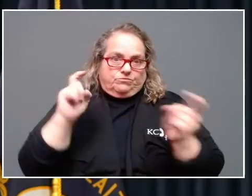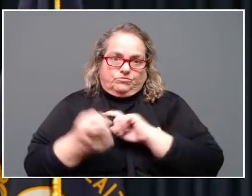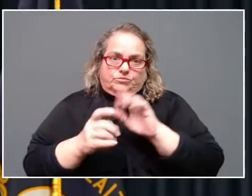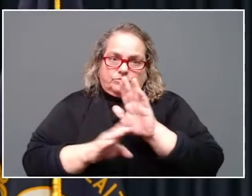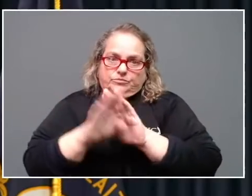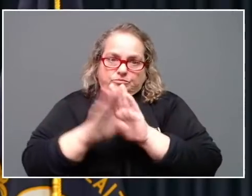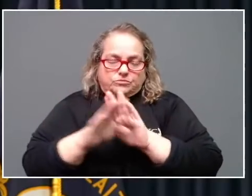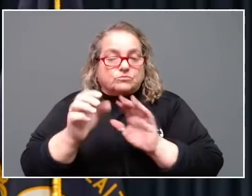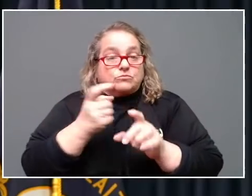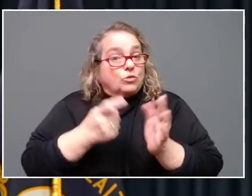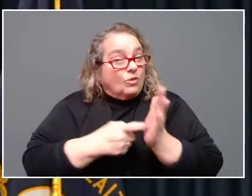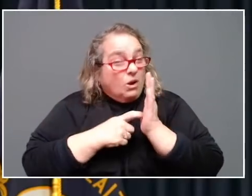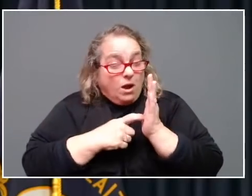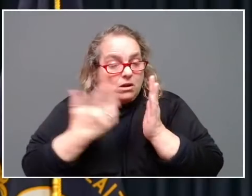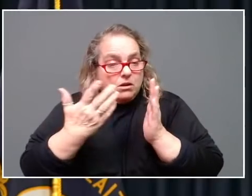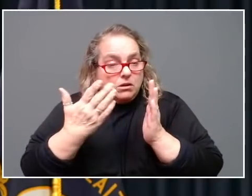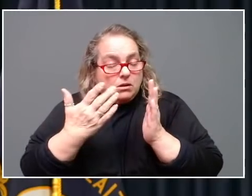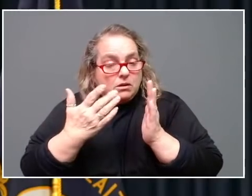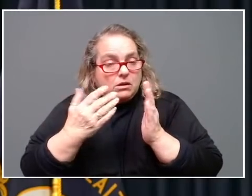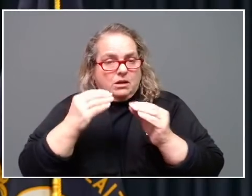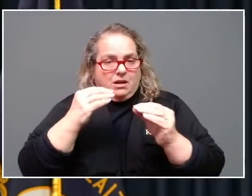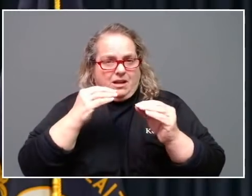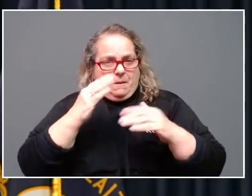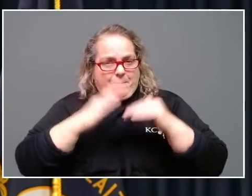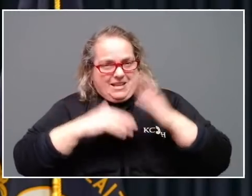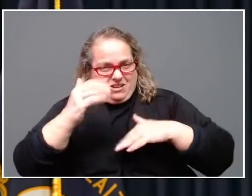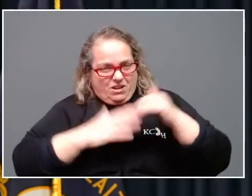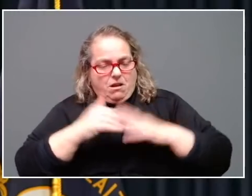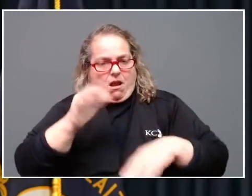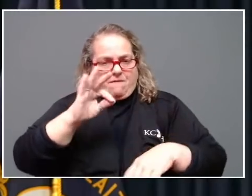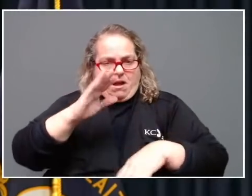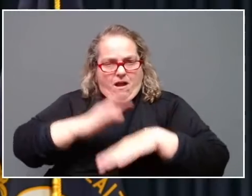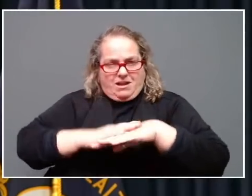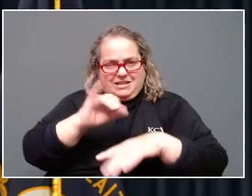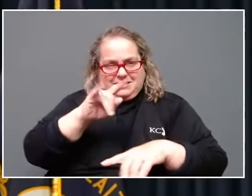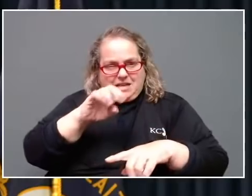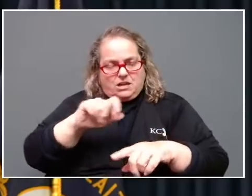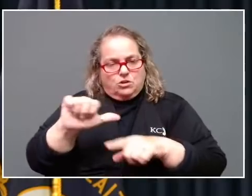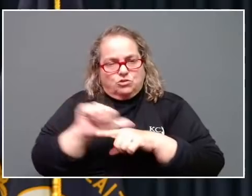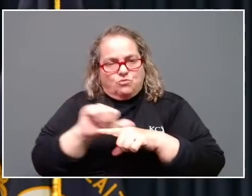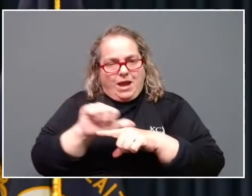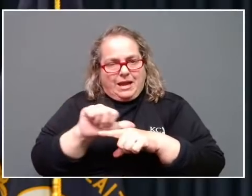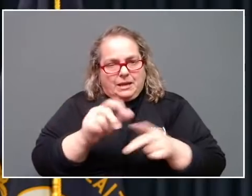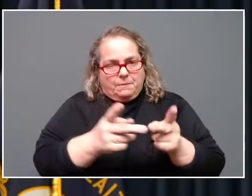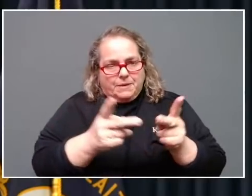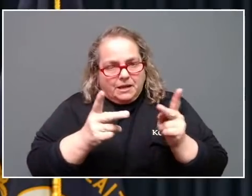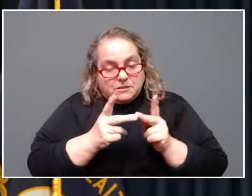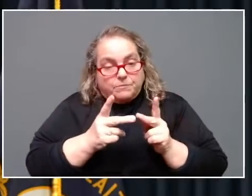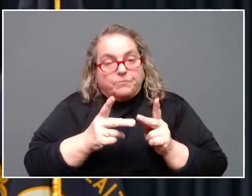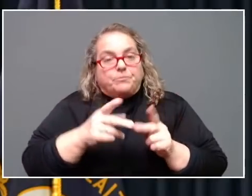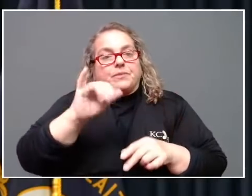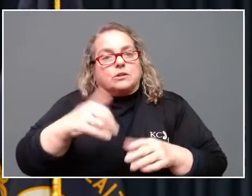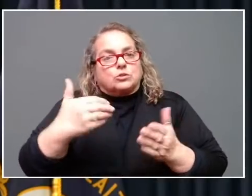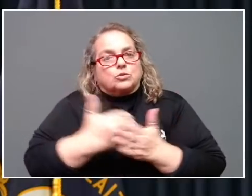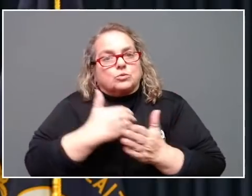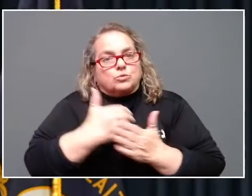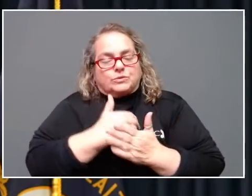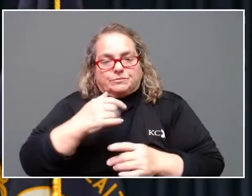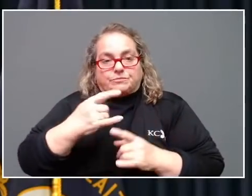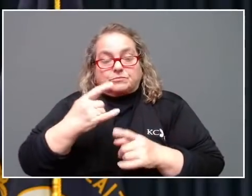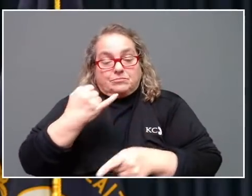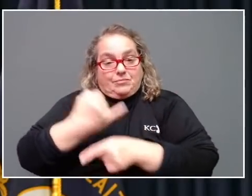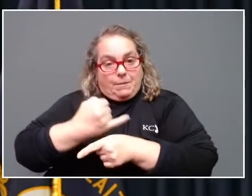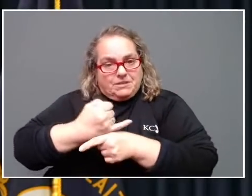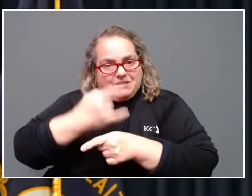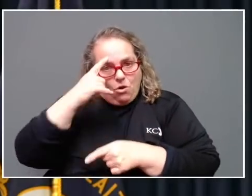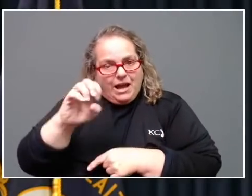construction of an on-site training facility, which will also be a new satellite campus for the Elizabethtown Community and Technical